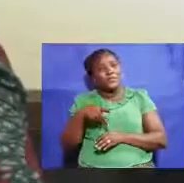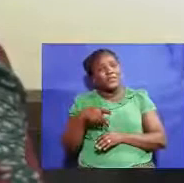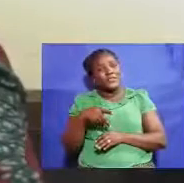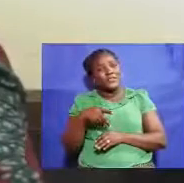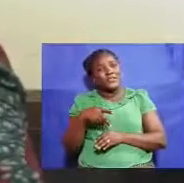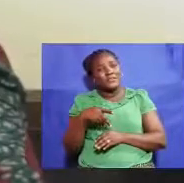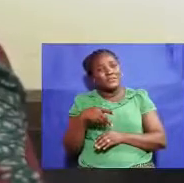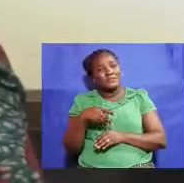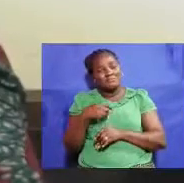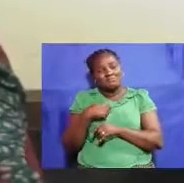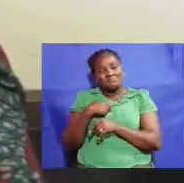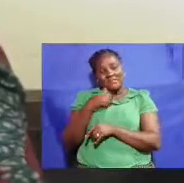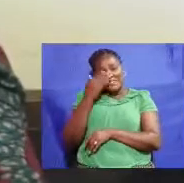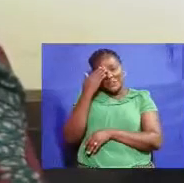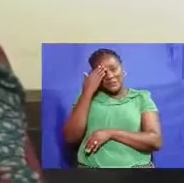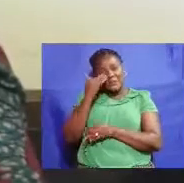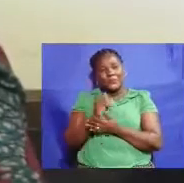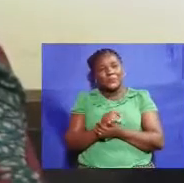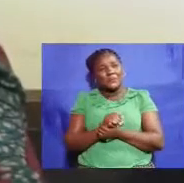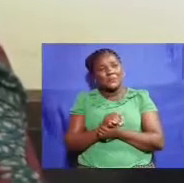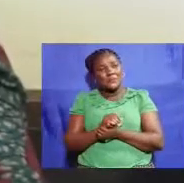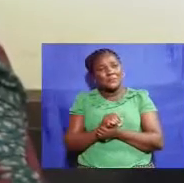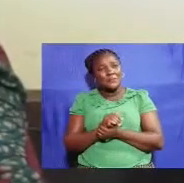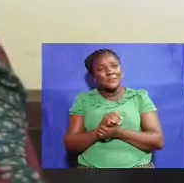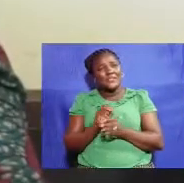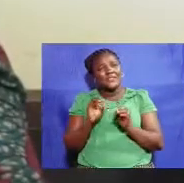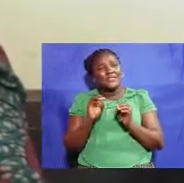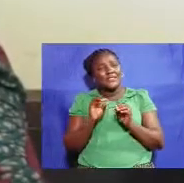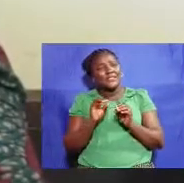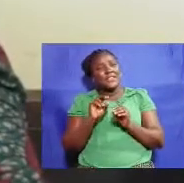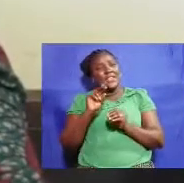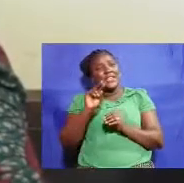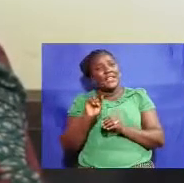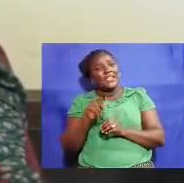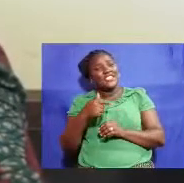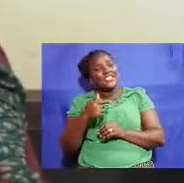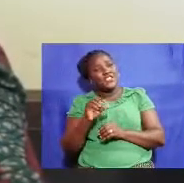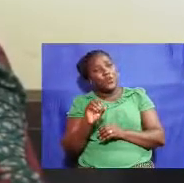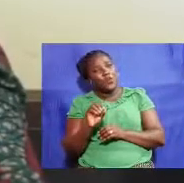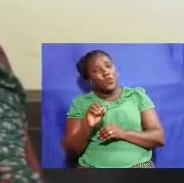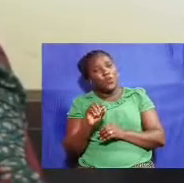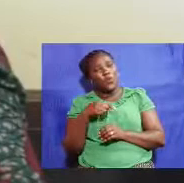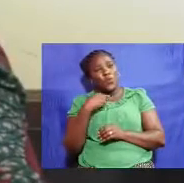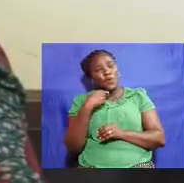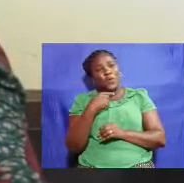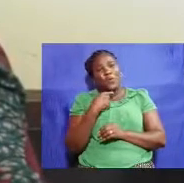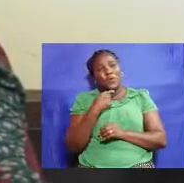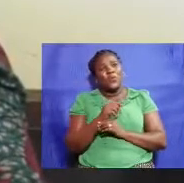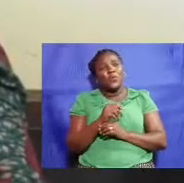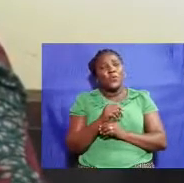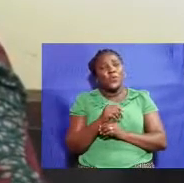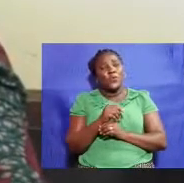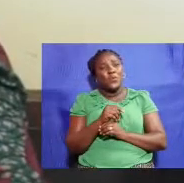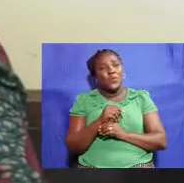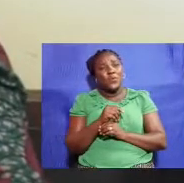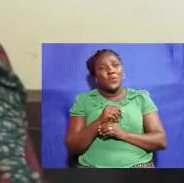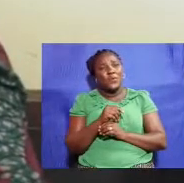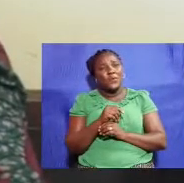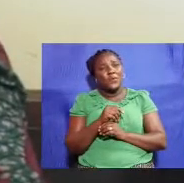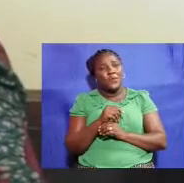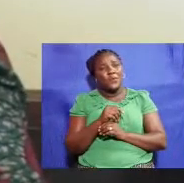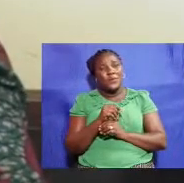H4P organization, as far as I know, is an organization that seeks to